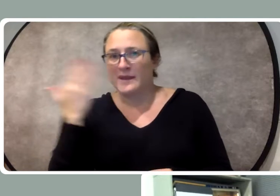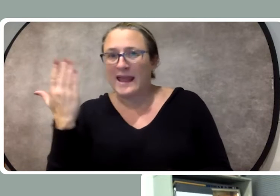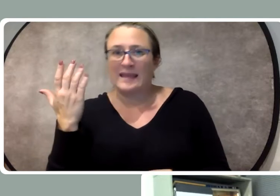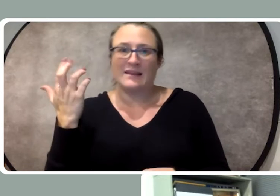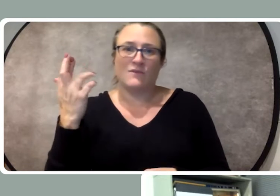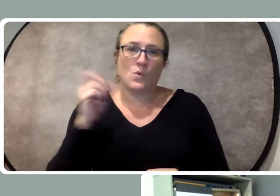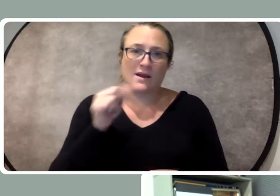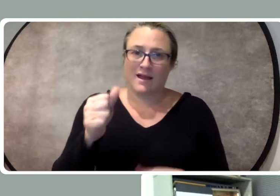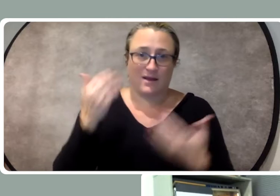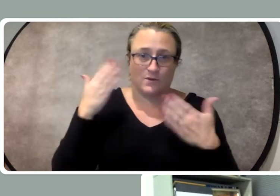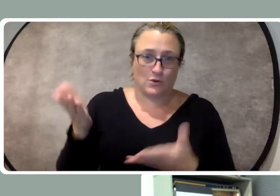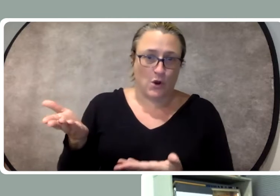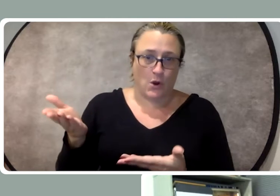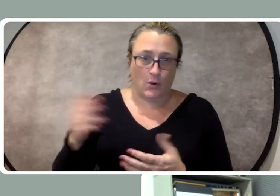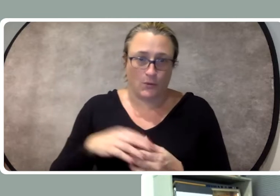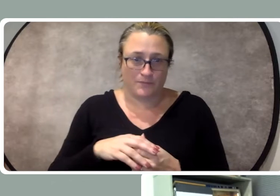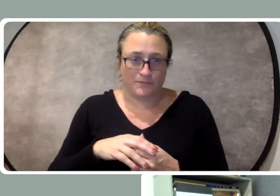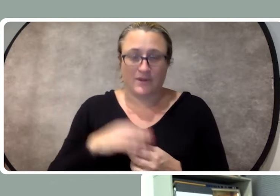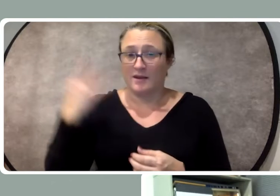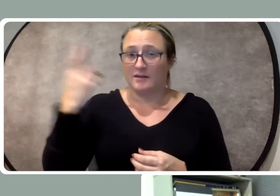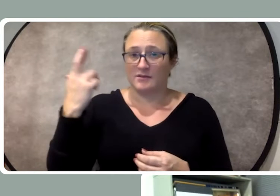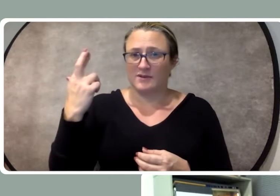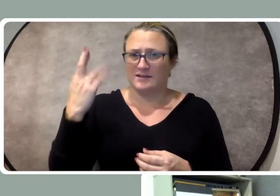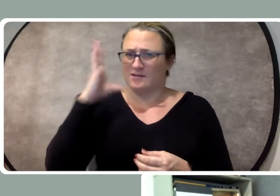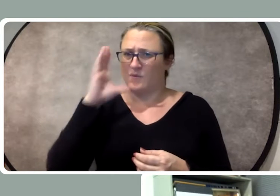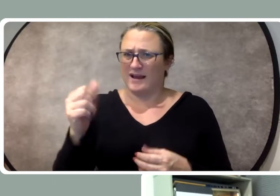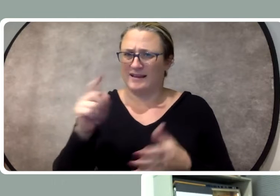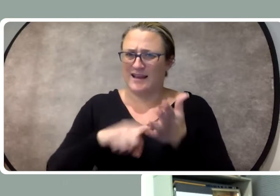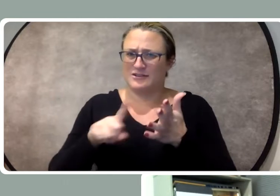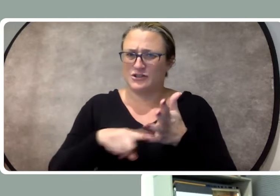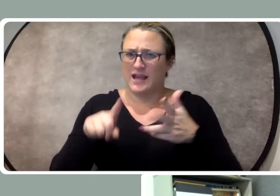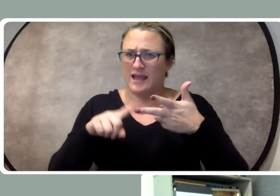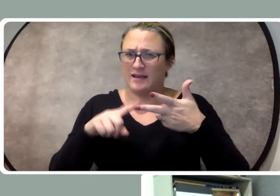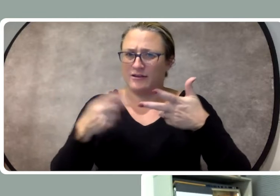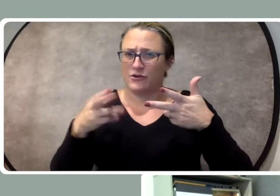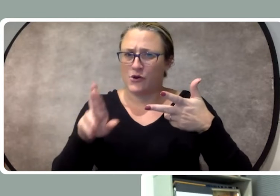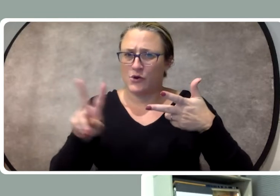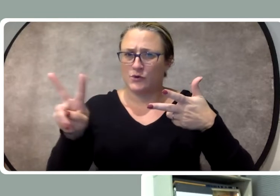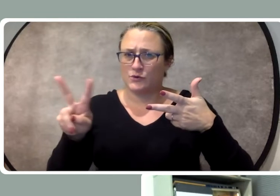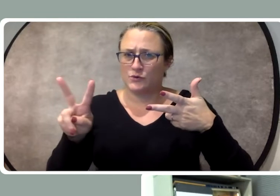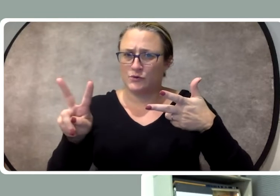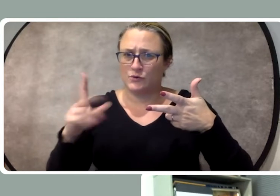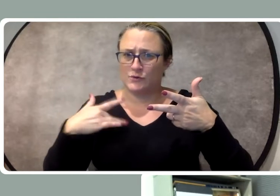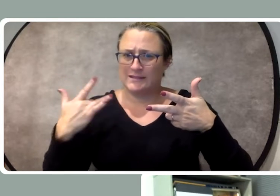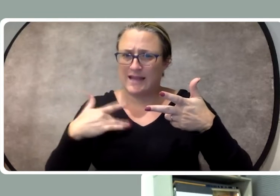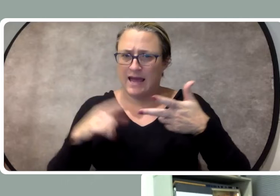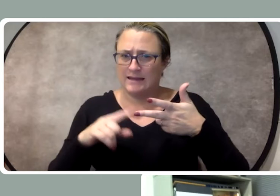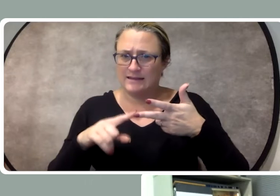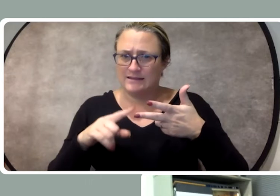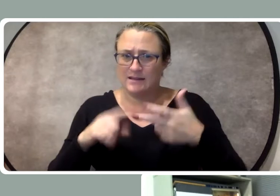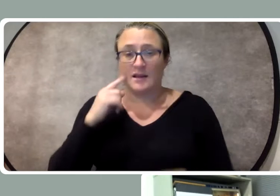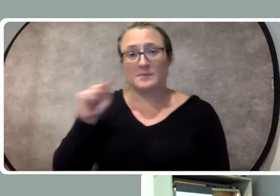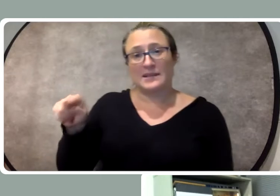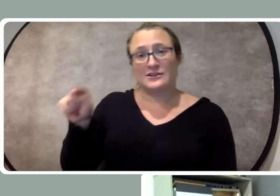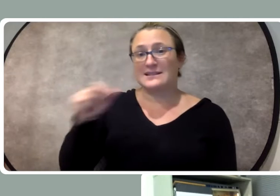not triple negative. And the reason we don't check HER2 status on DCIS is because it's a non-invasive